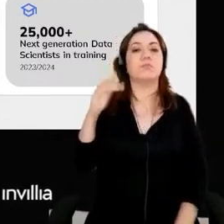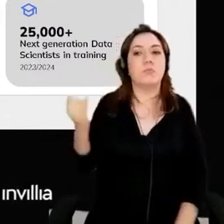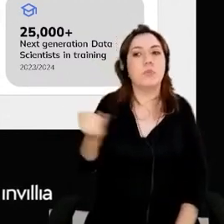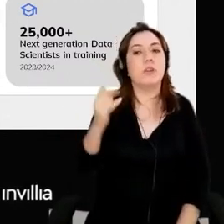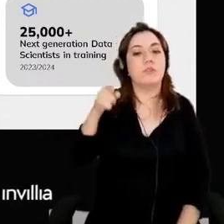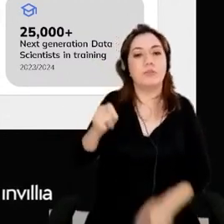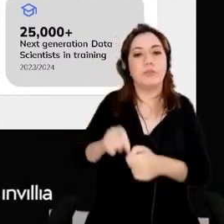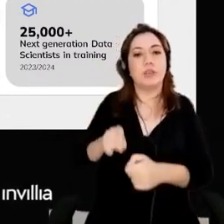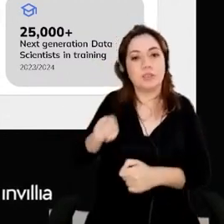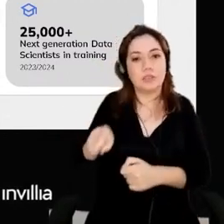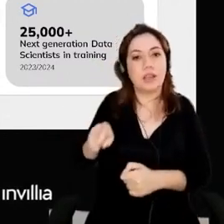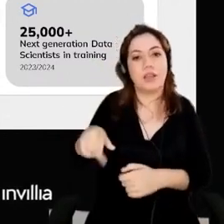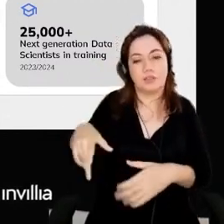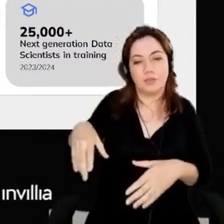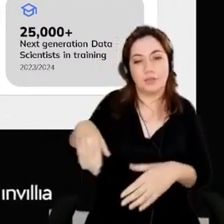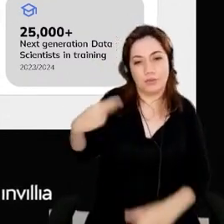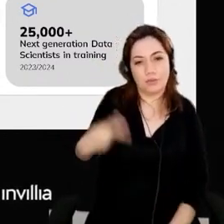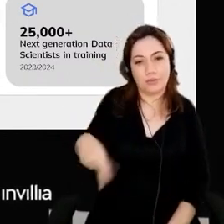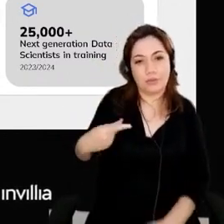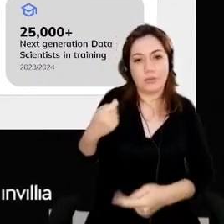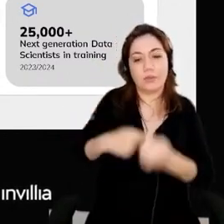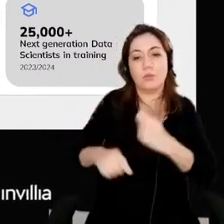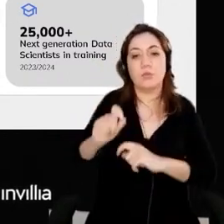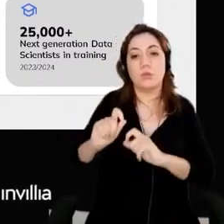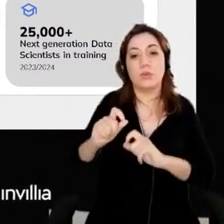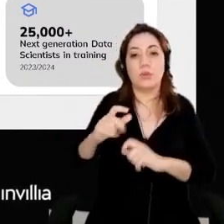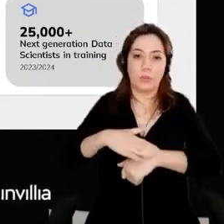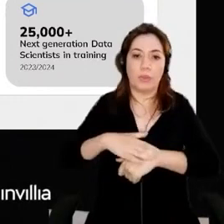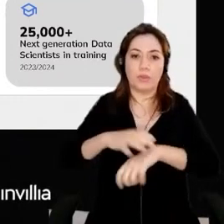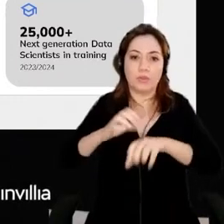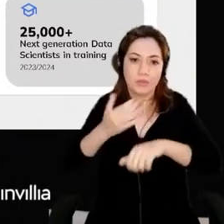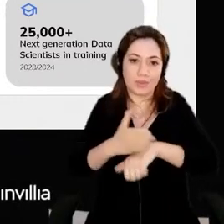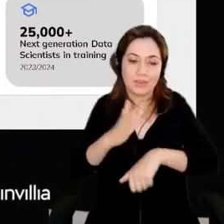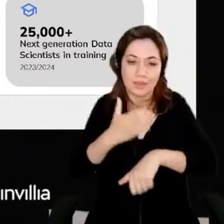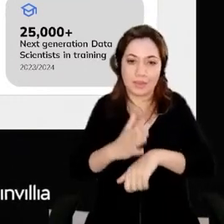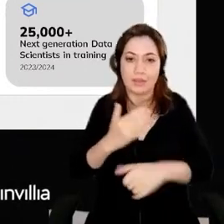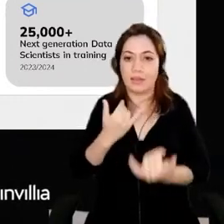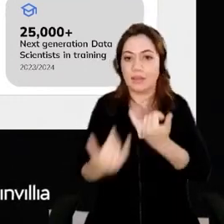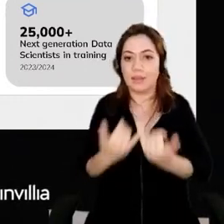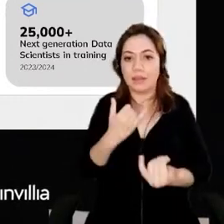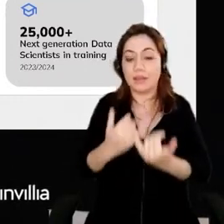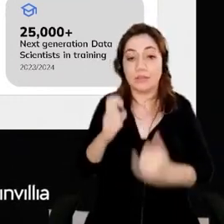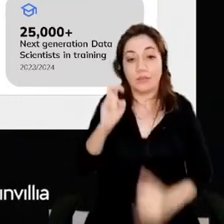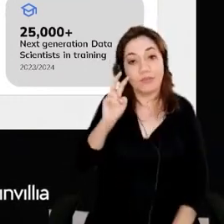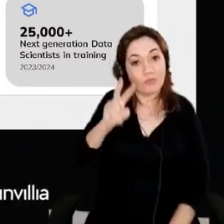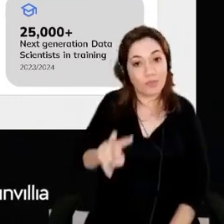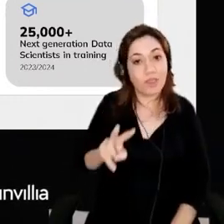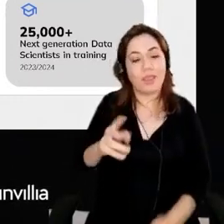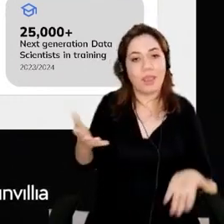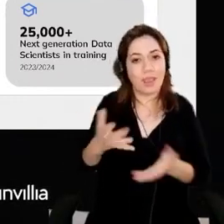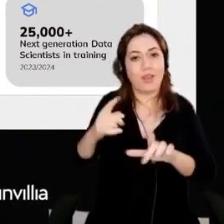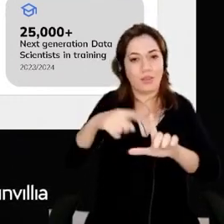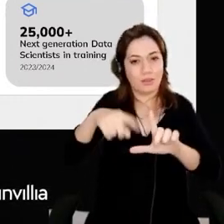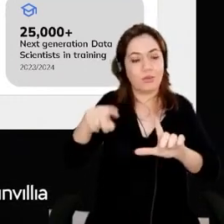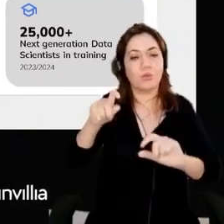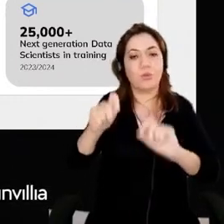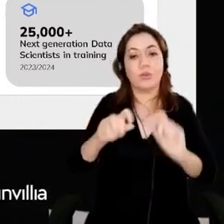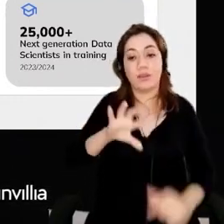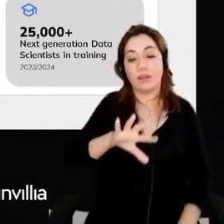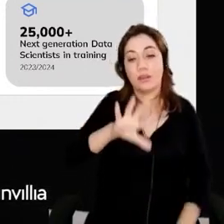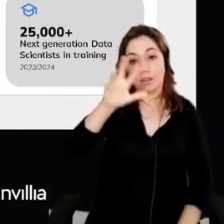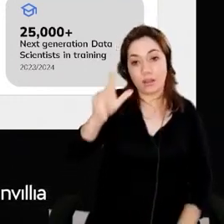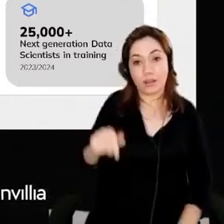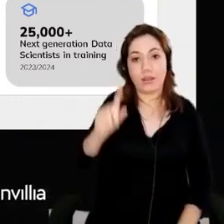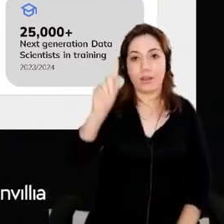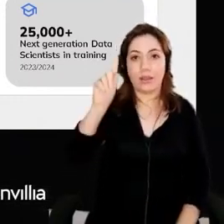where we do training. So if you look at some stats right now, Africa is the youngest continent in the world.